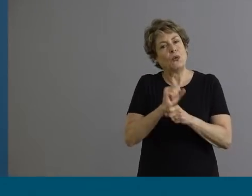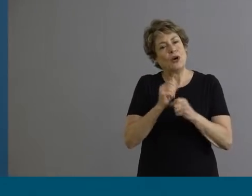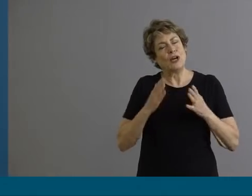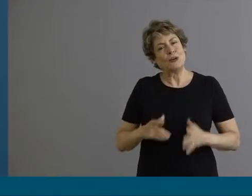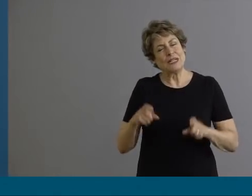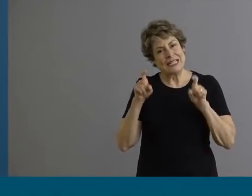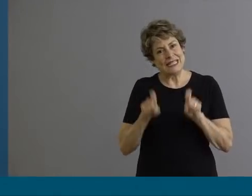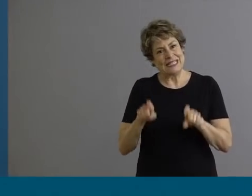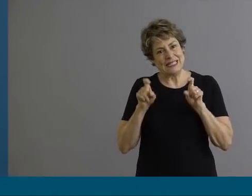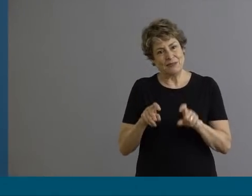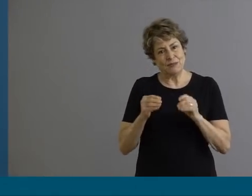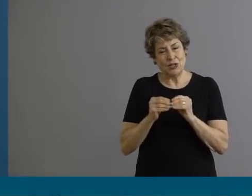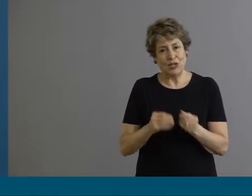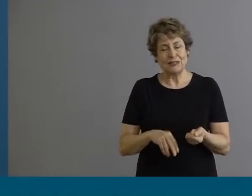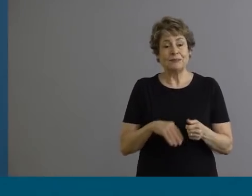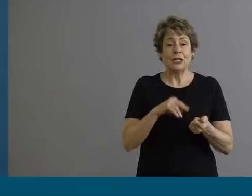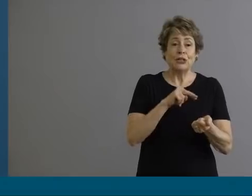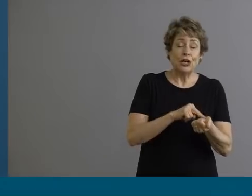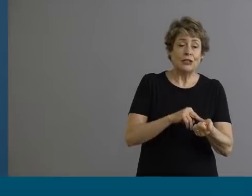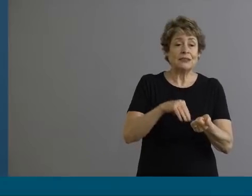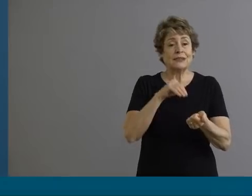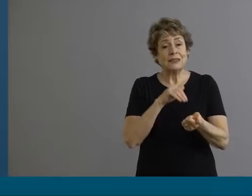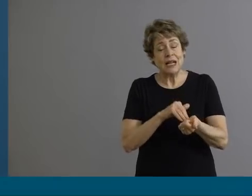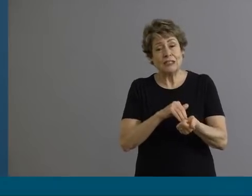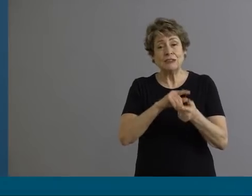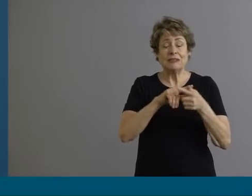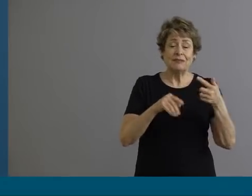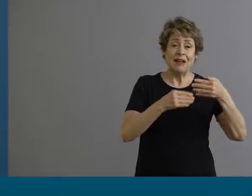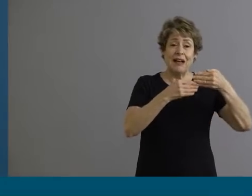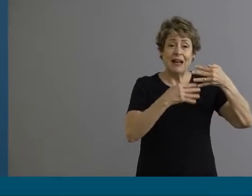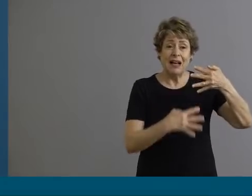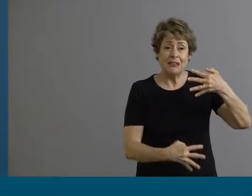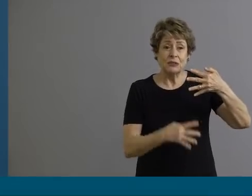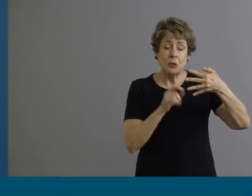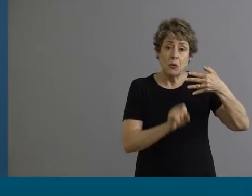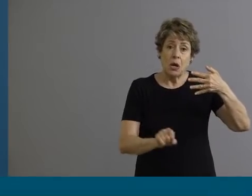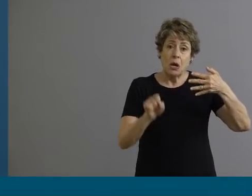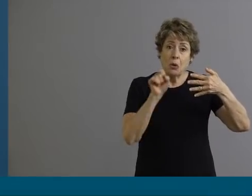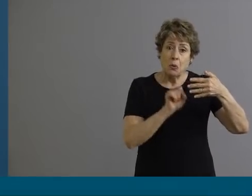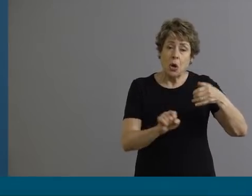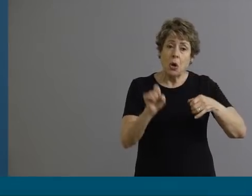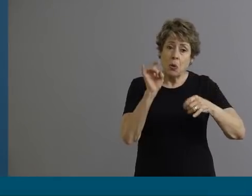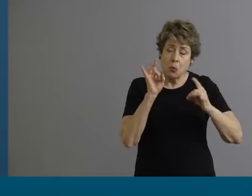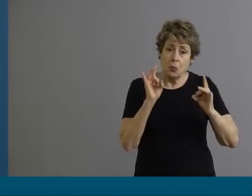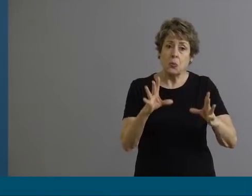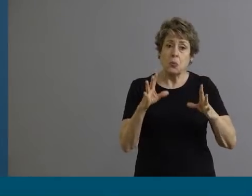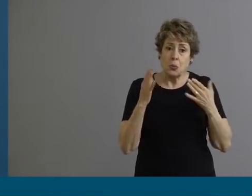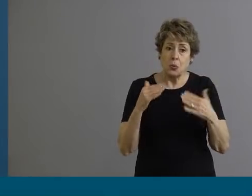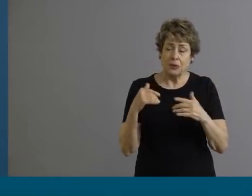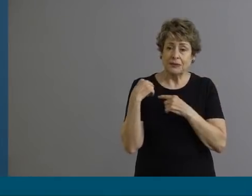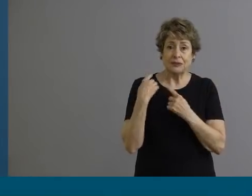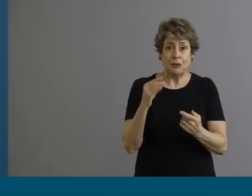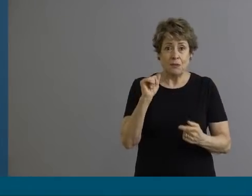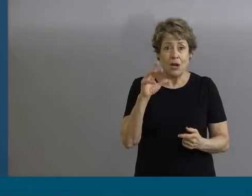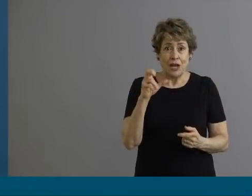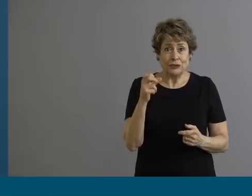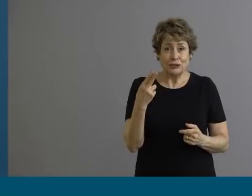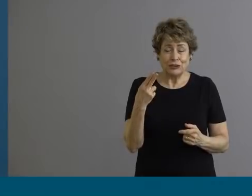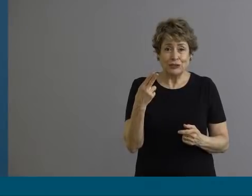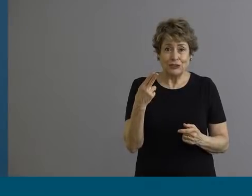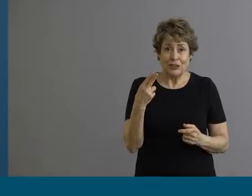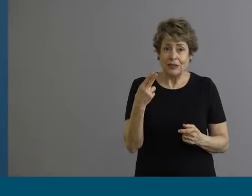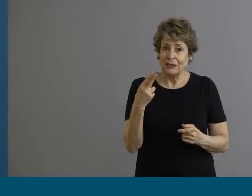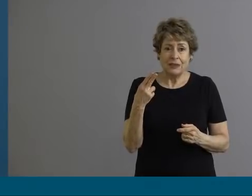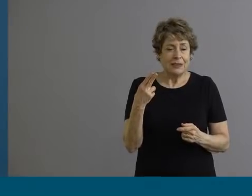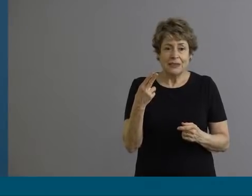very hard. We are starting the Arizona Surge Line Staffing Initiative, which will be administering